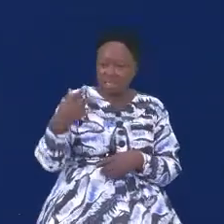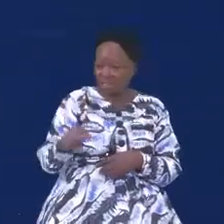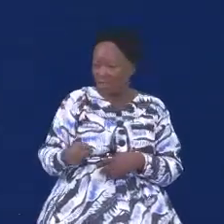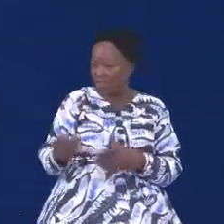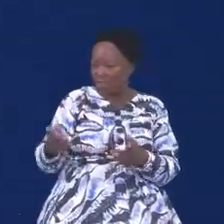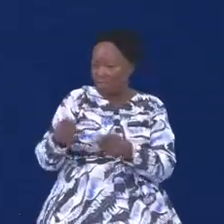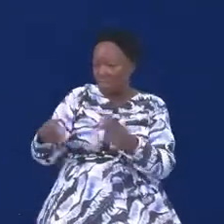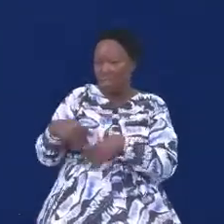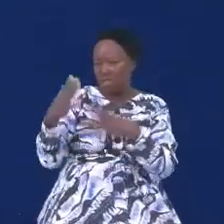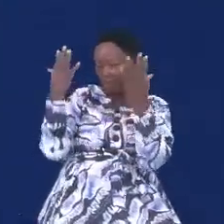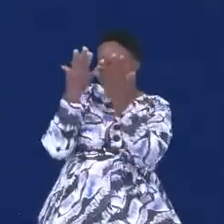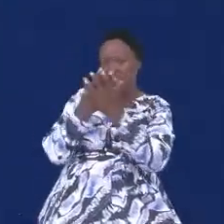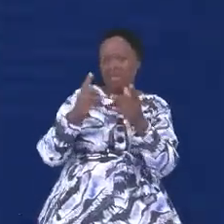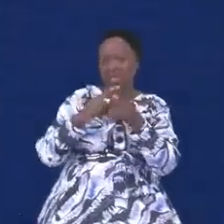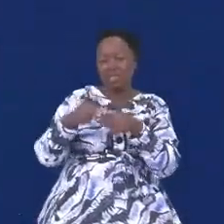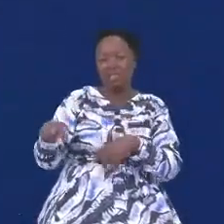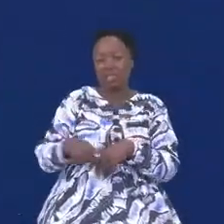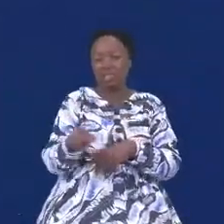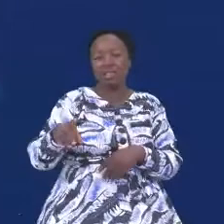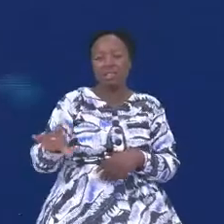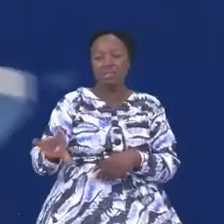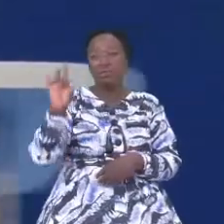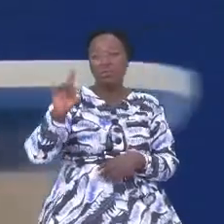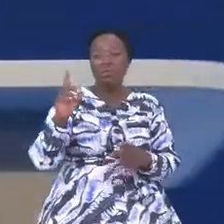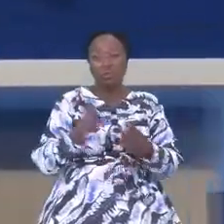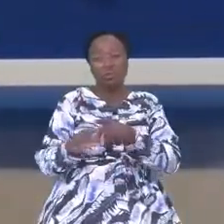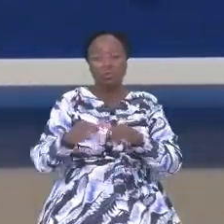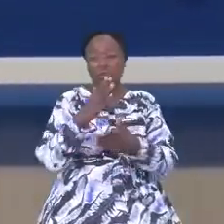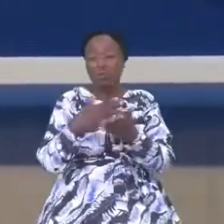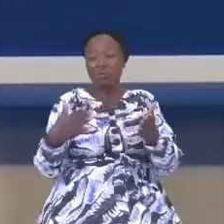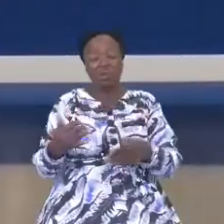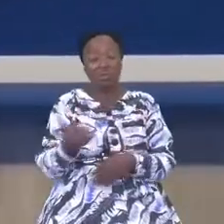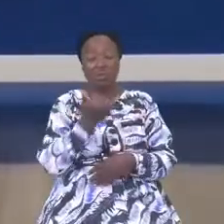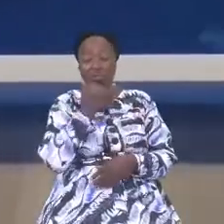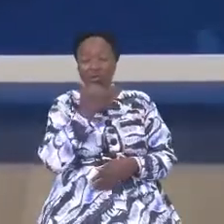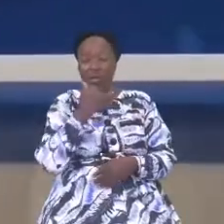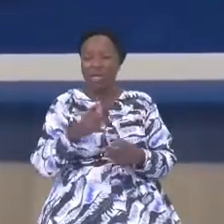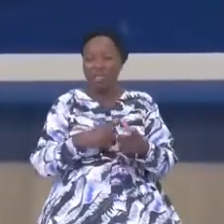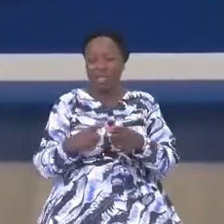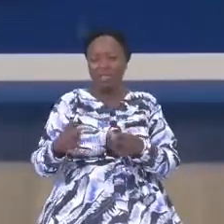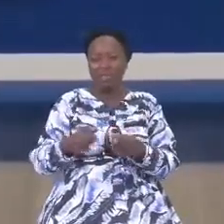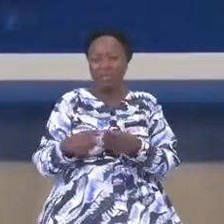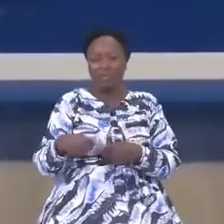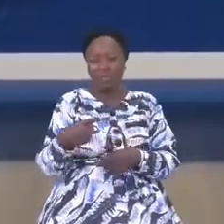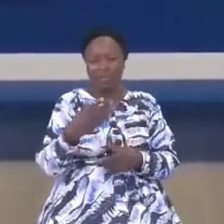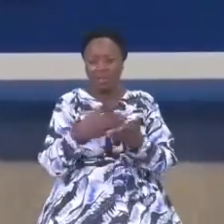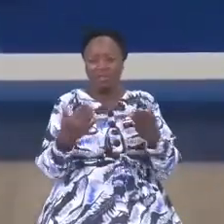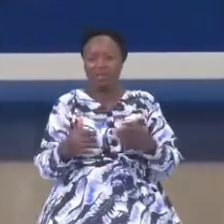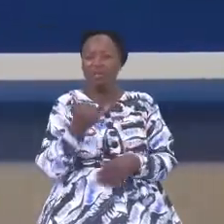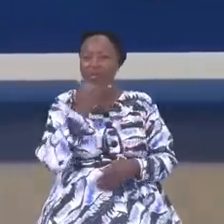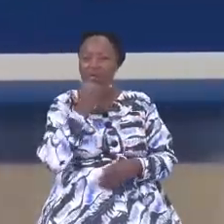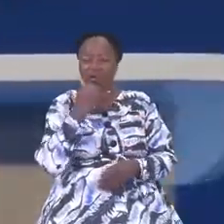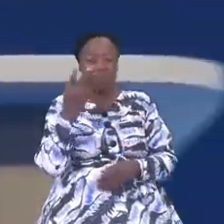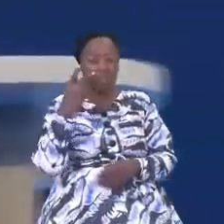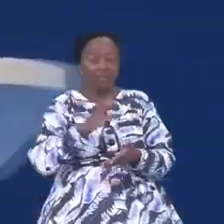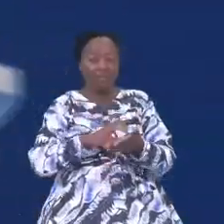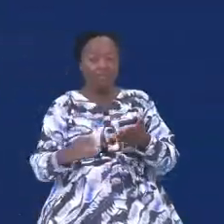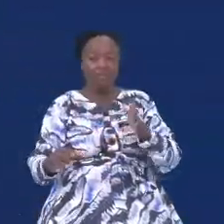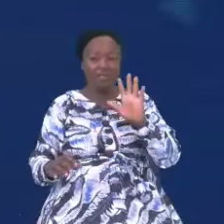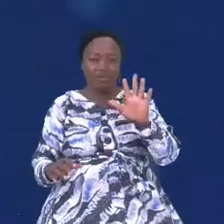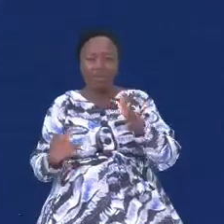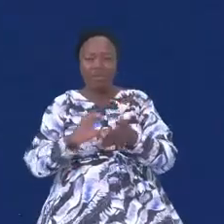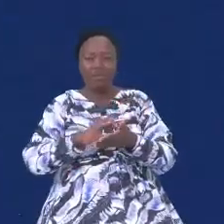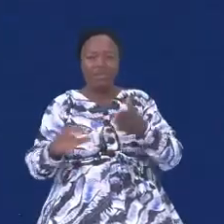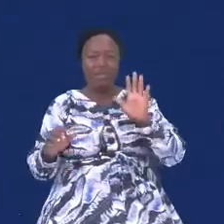darkness. They chose to do something wrong and to say something wrong. Look at verse 5. In